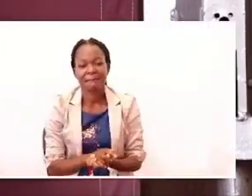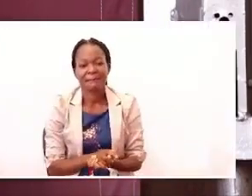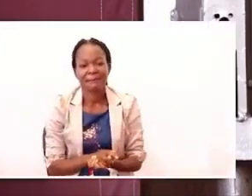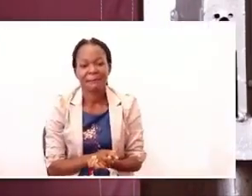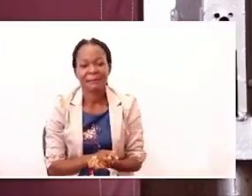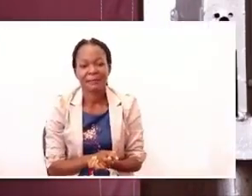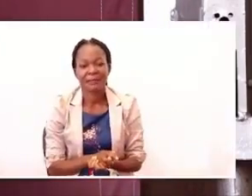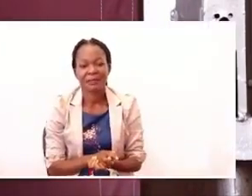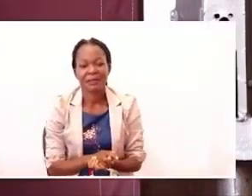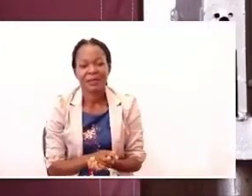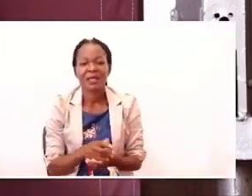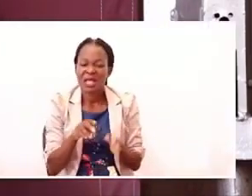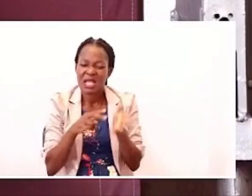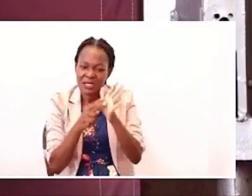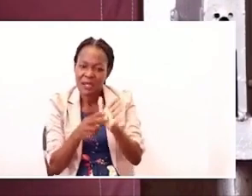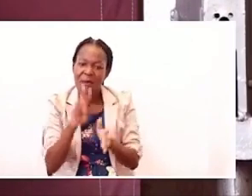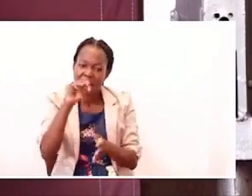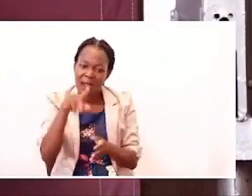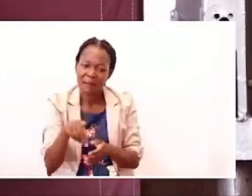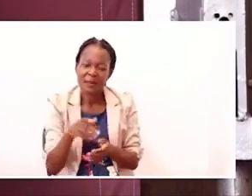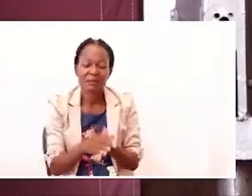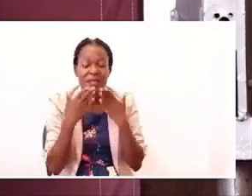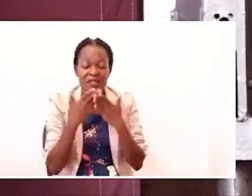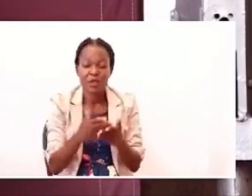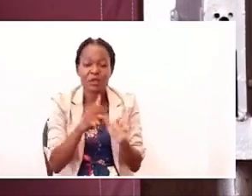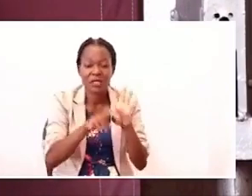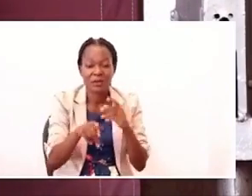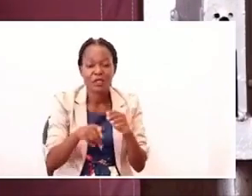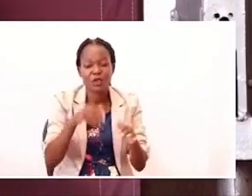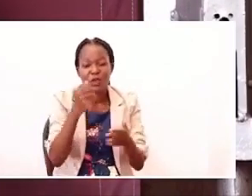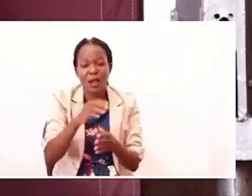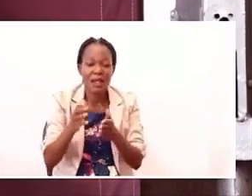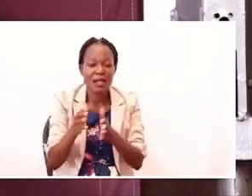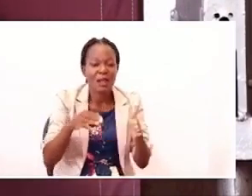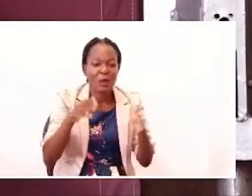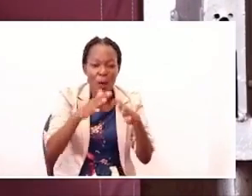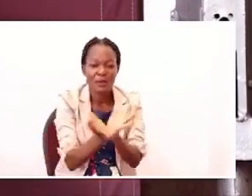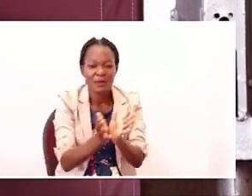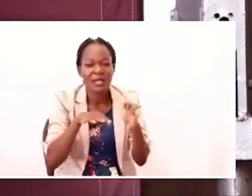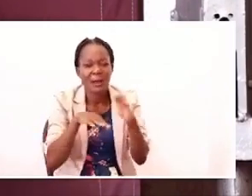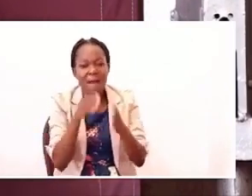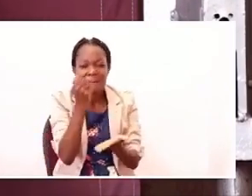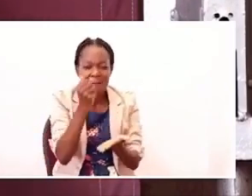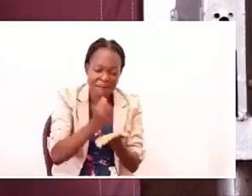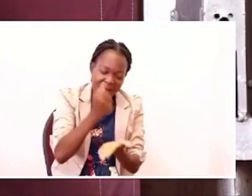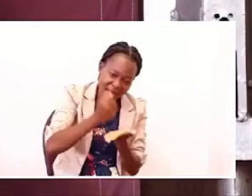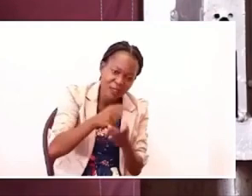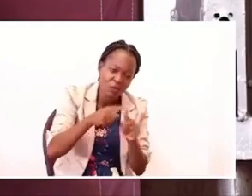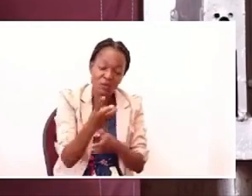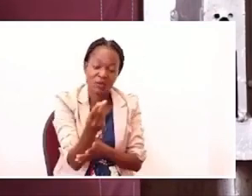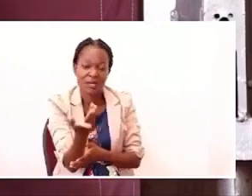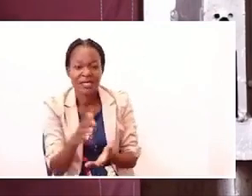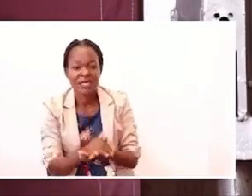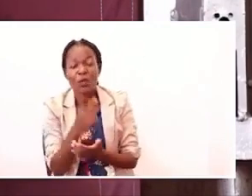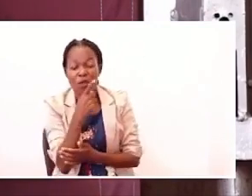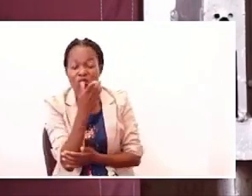I know that members of parliament, and thank you, Chairperson of Budget and Finance, for being here, are talking about these things.